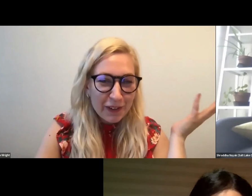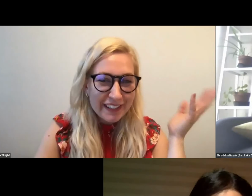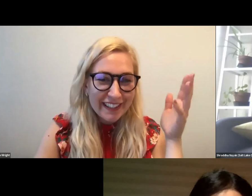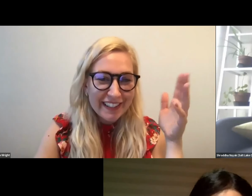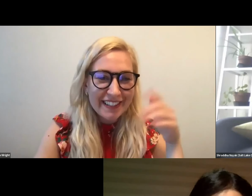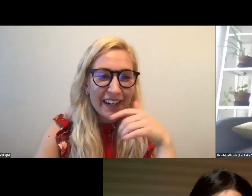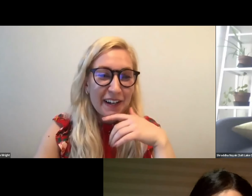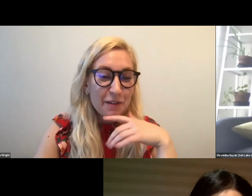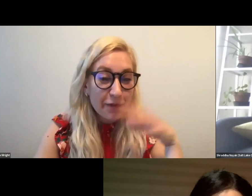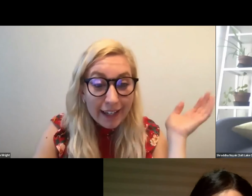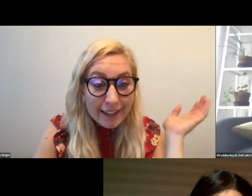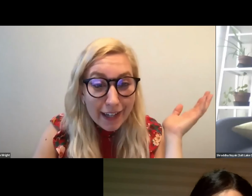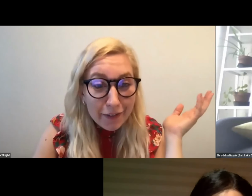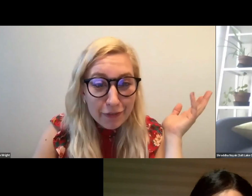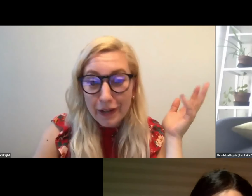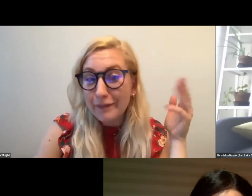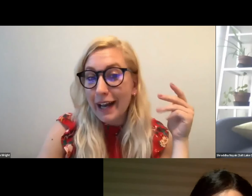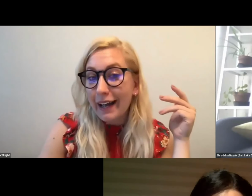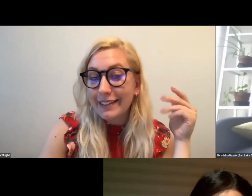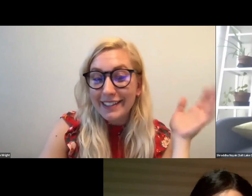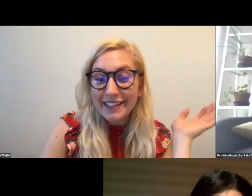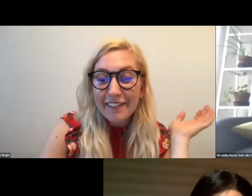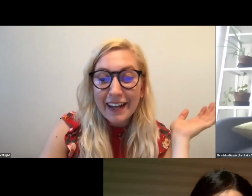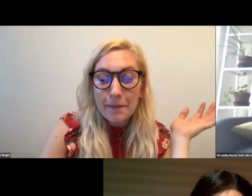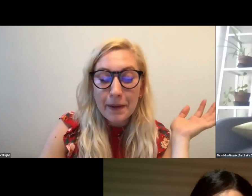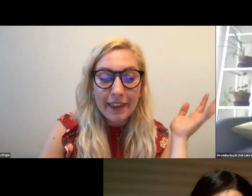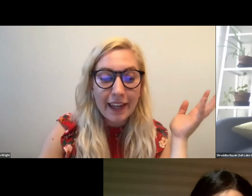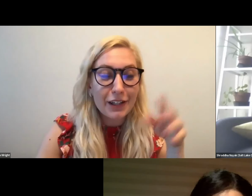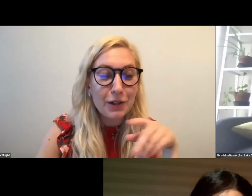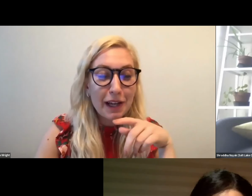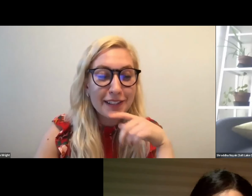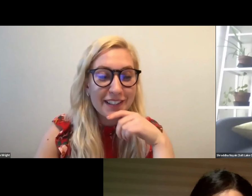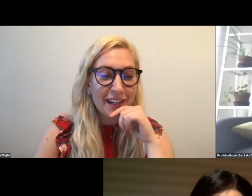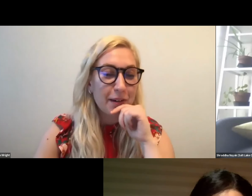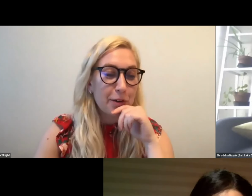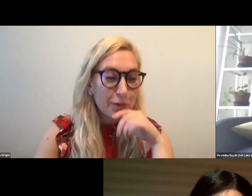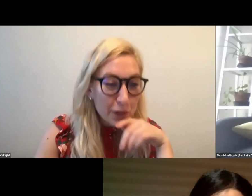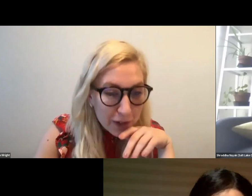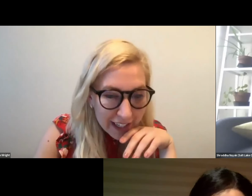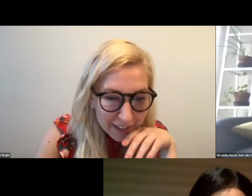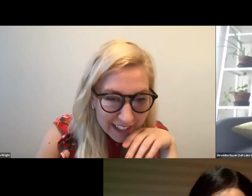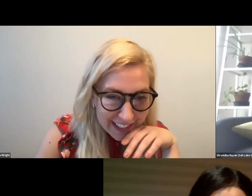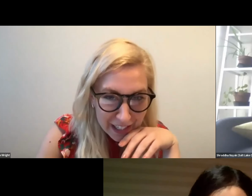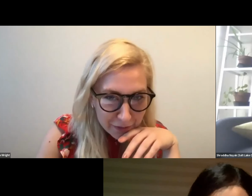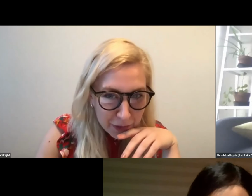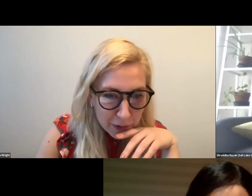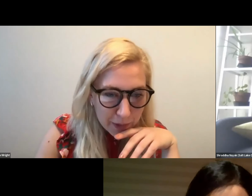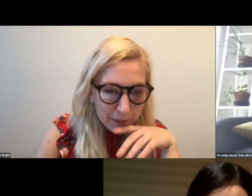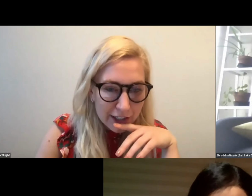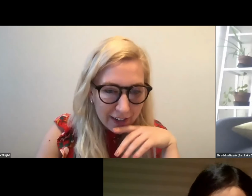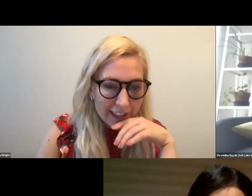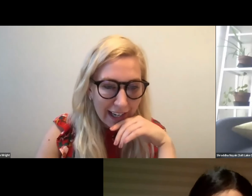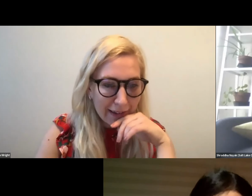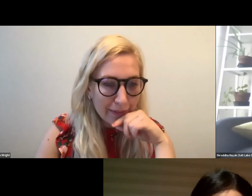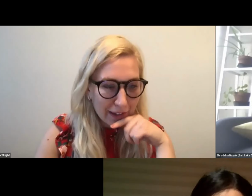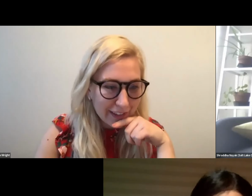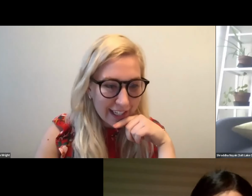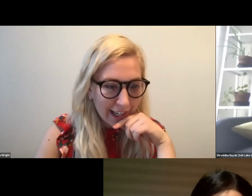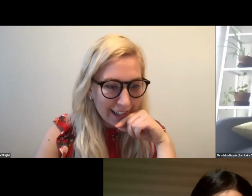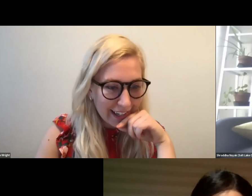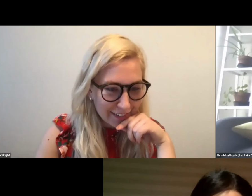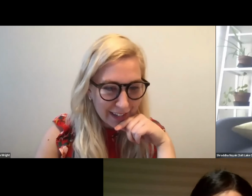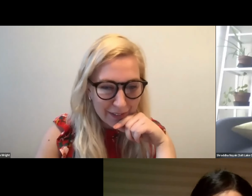who focuses on finance stuff from 9 to 7, but then you like to talk about food and you like to eat food pretty much every time